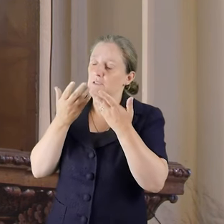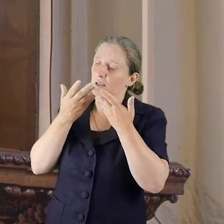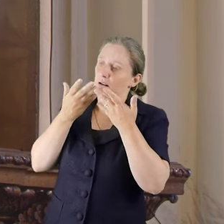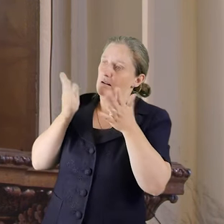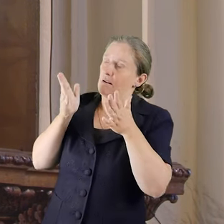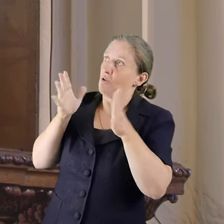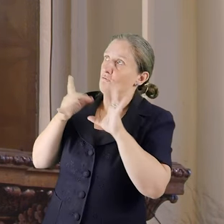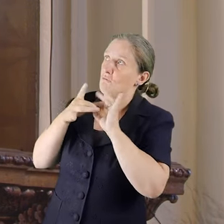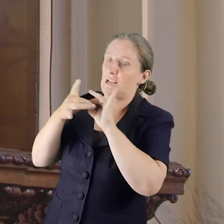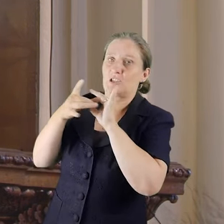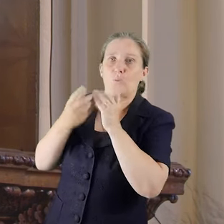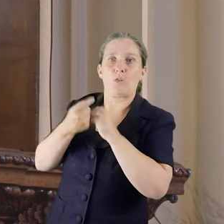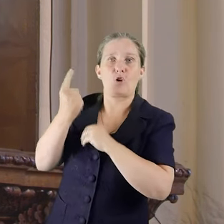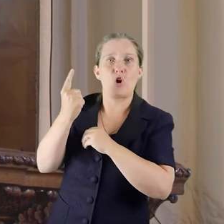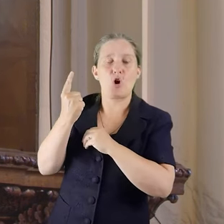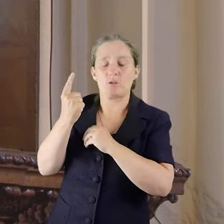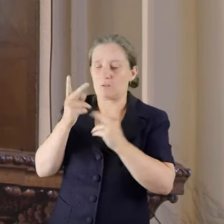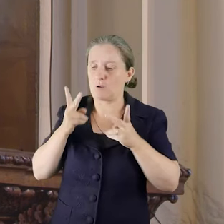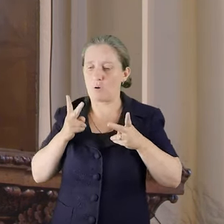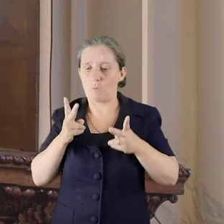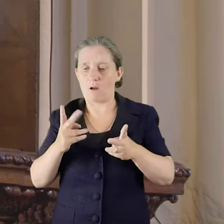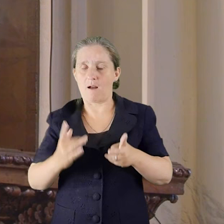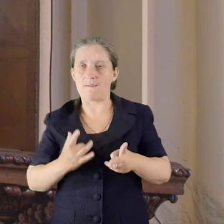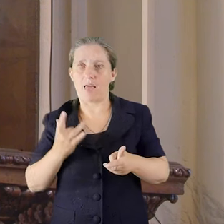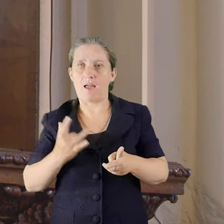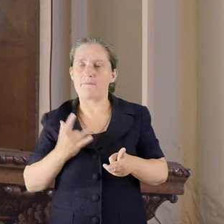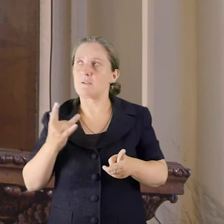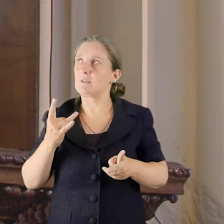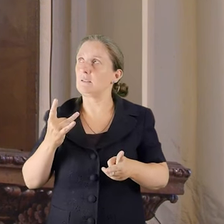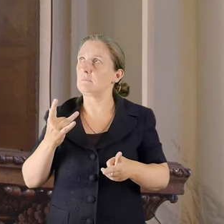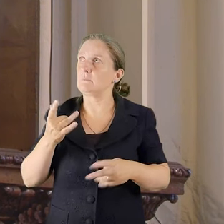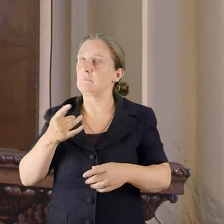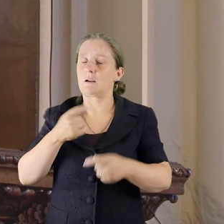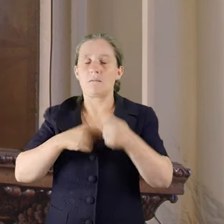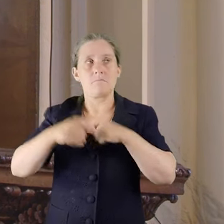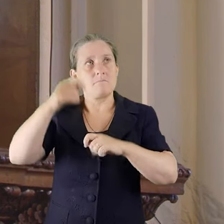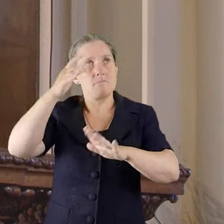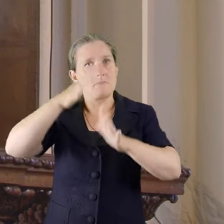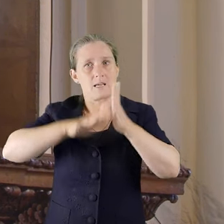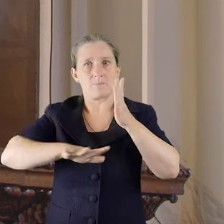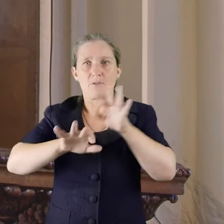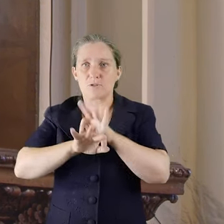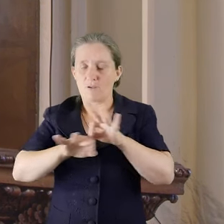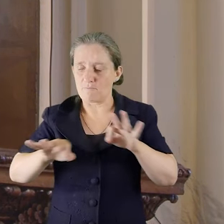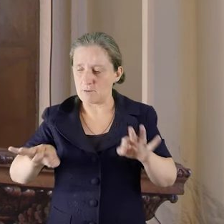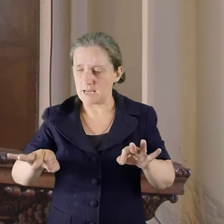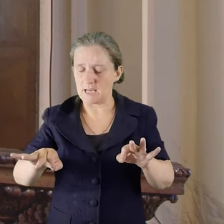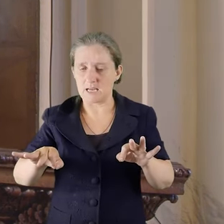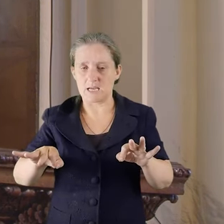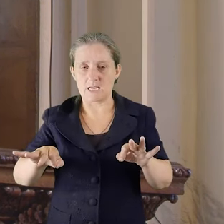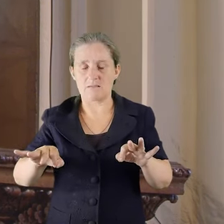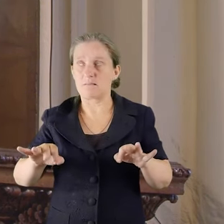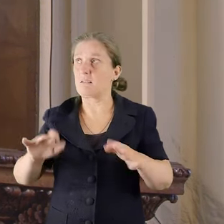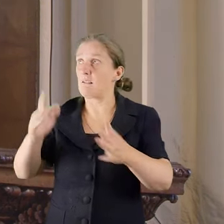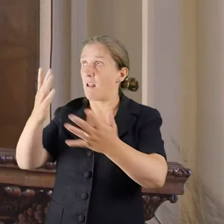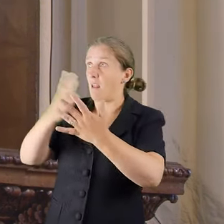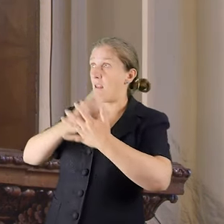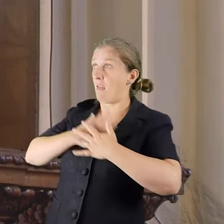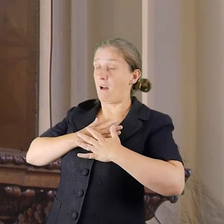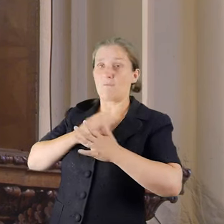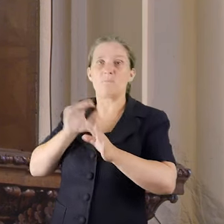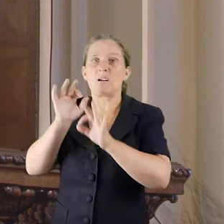a relationship with God, to a way of life that allowed me to experience peace, to feel a love free of conditions